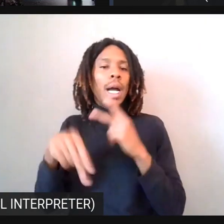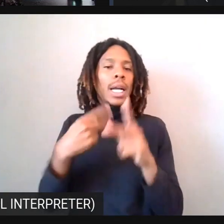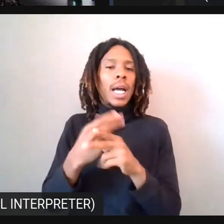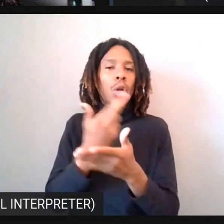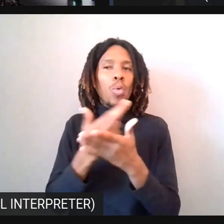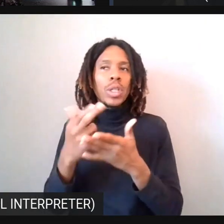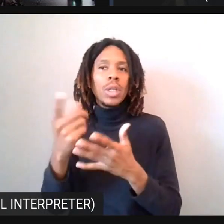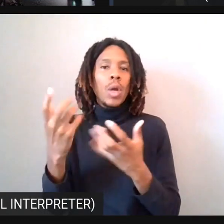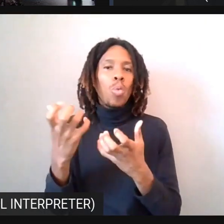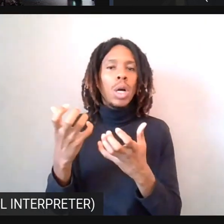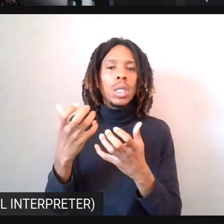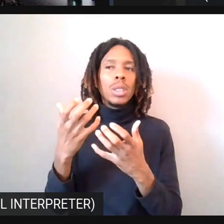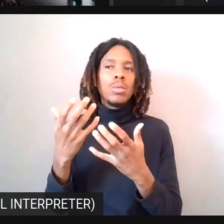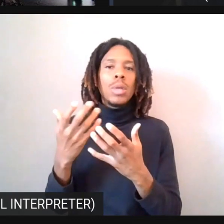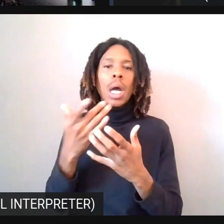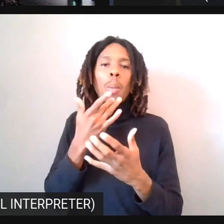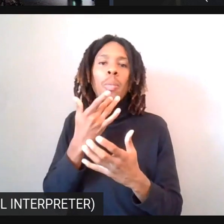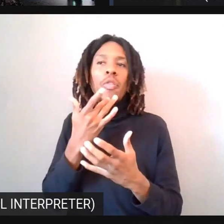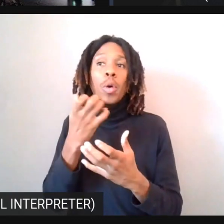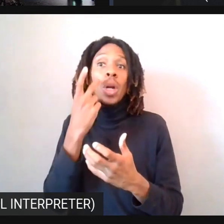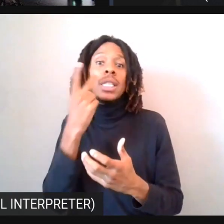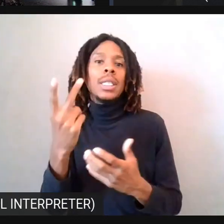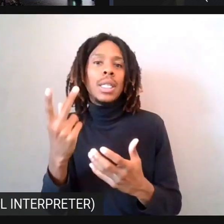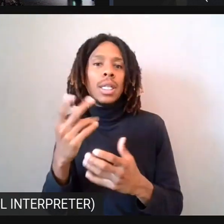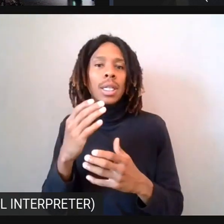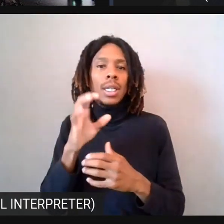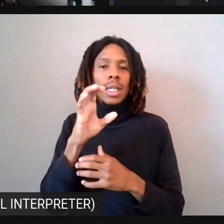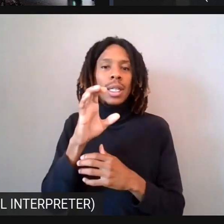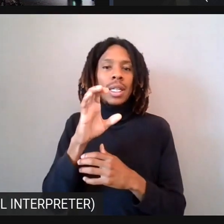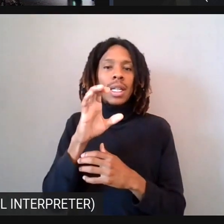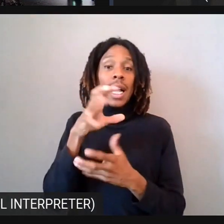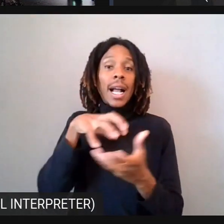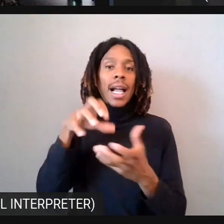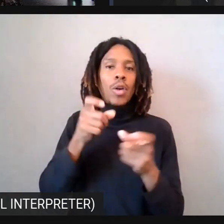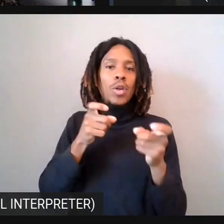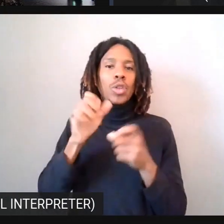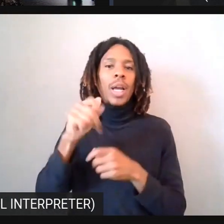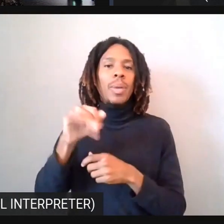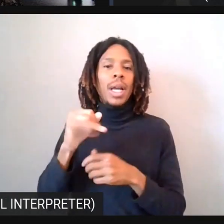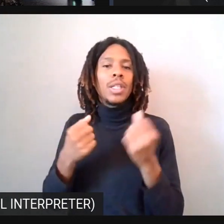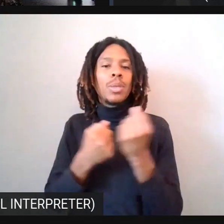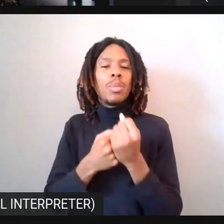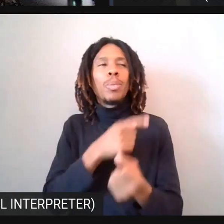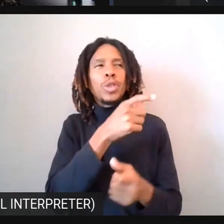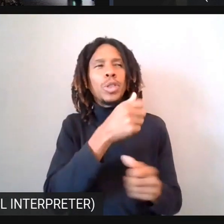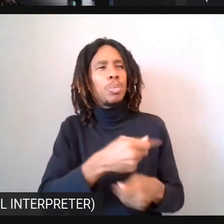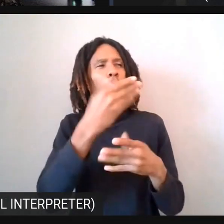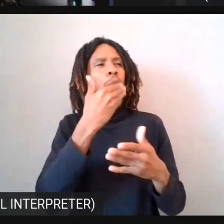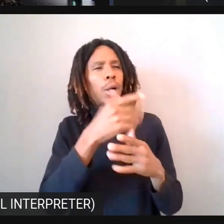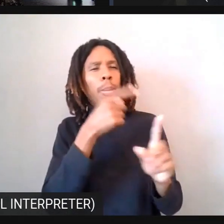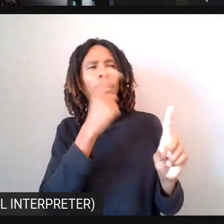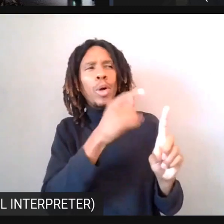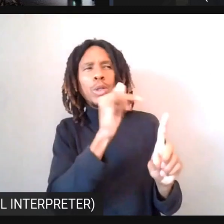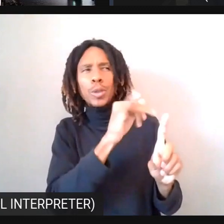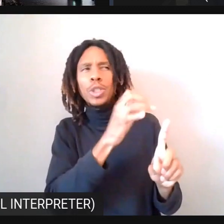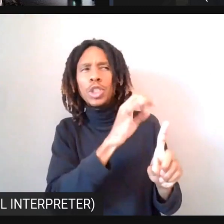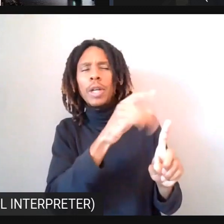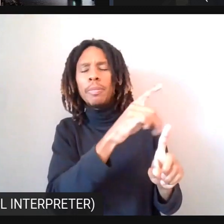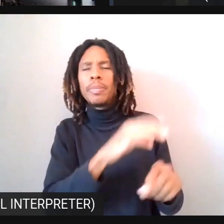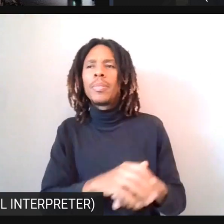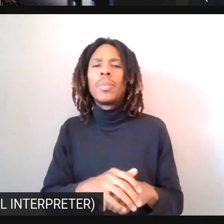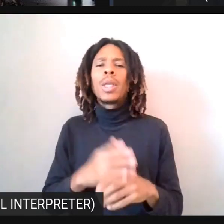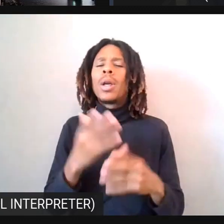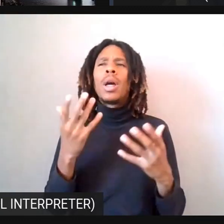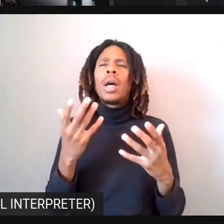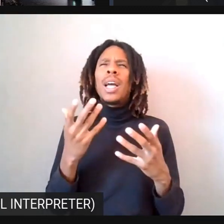they would like to see Cloud Control API support. But you bring an important point here as well, Jeff, right? Like,